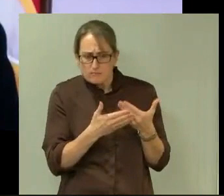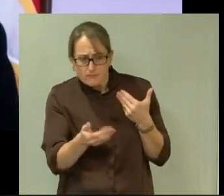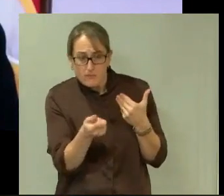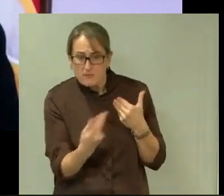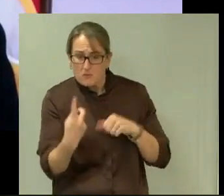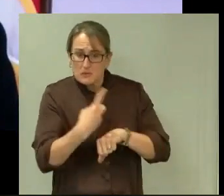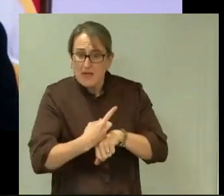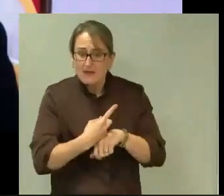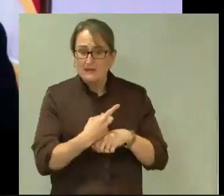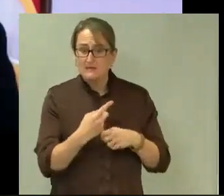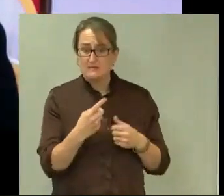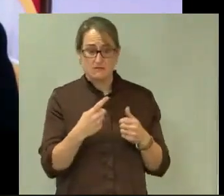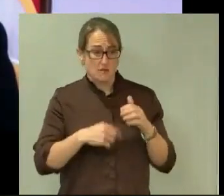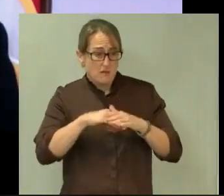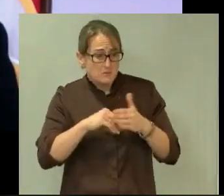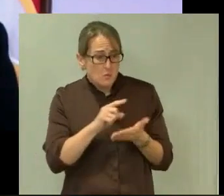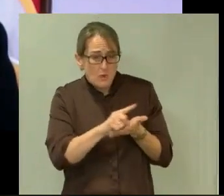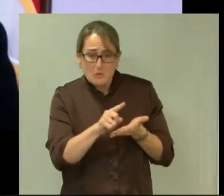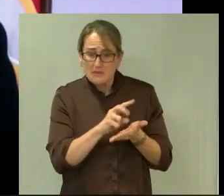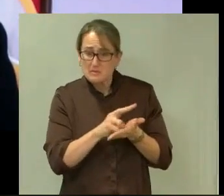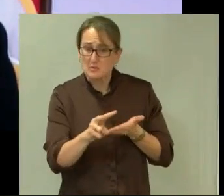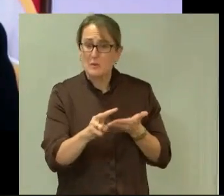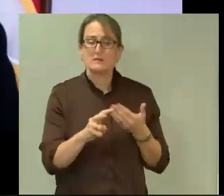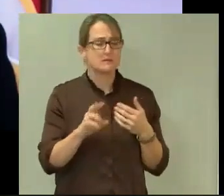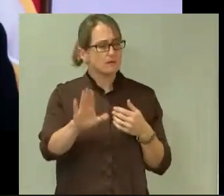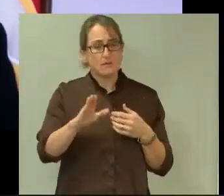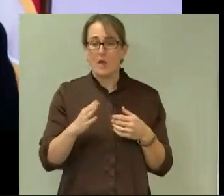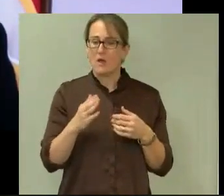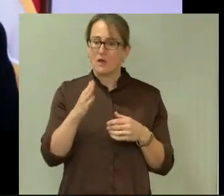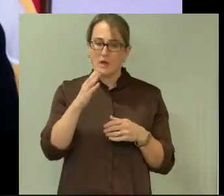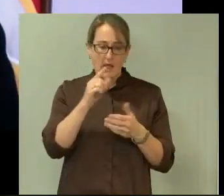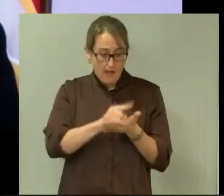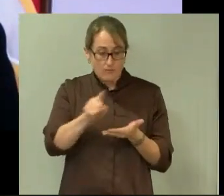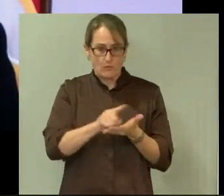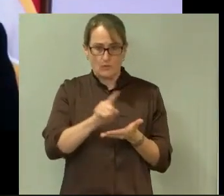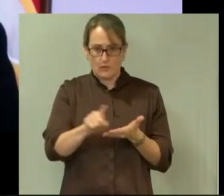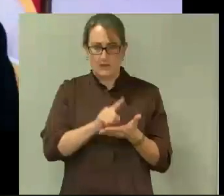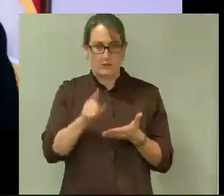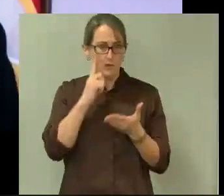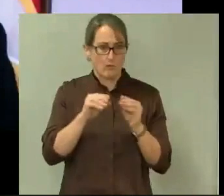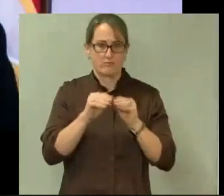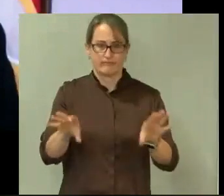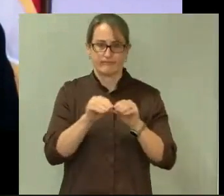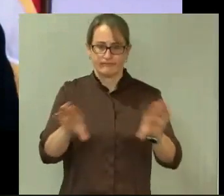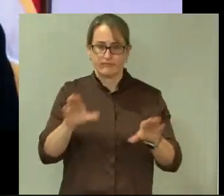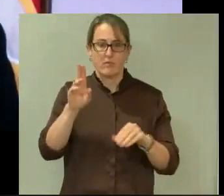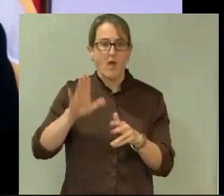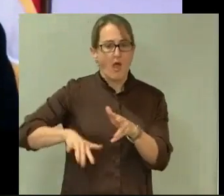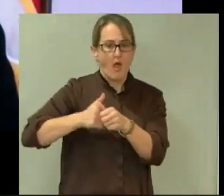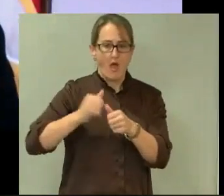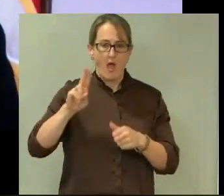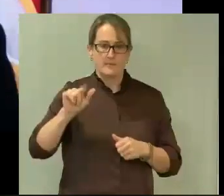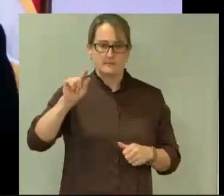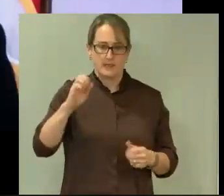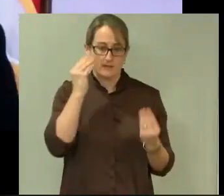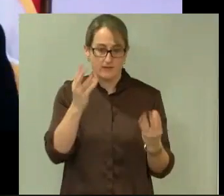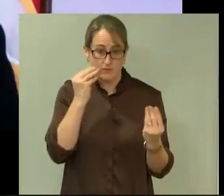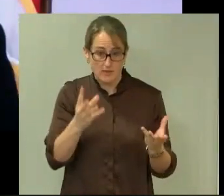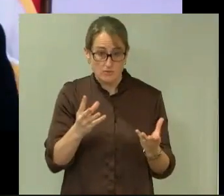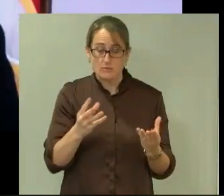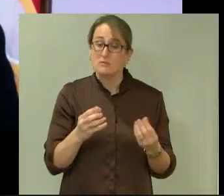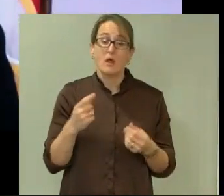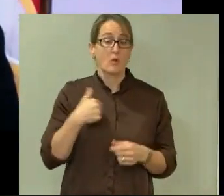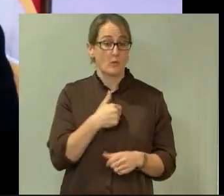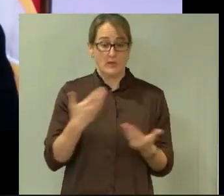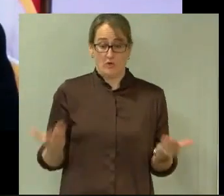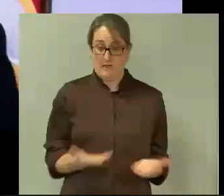come. But every week, we will give you updates as we receive them. And of course, we're always available for your immediate questions